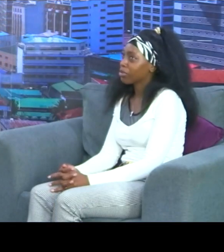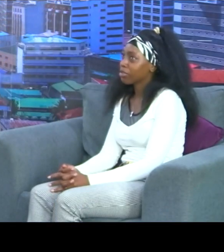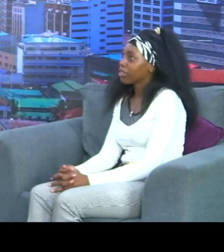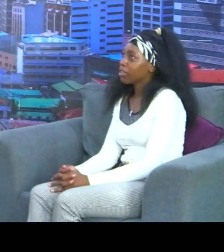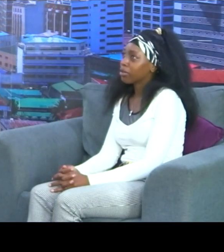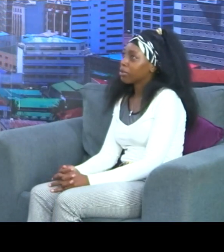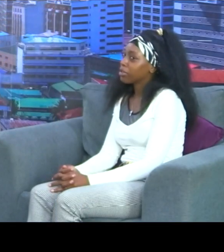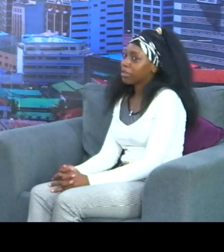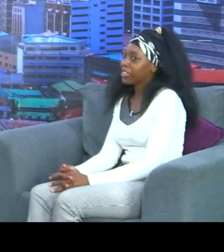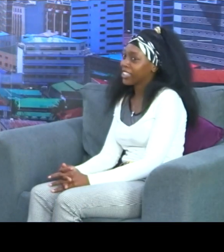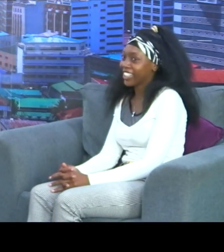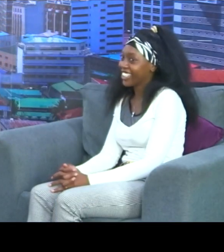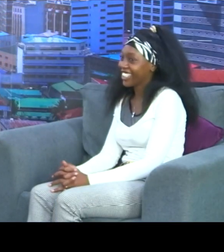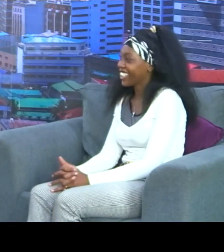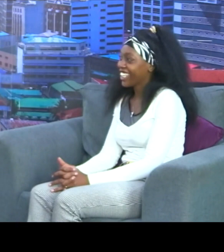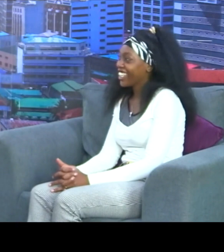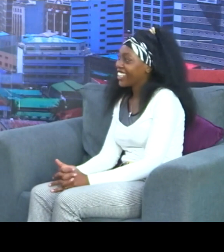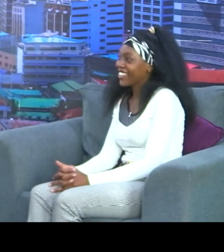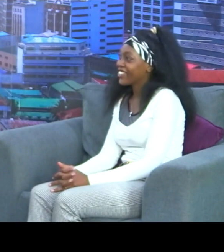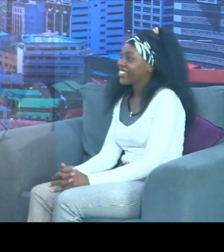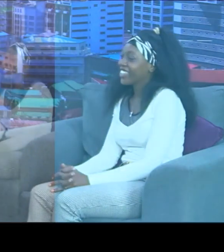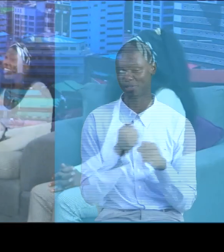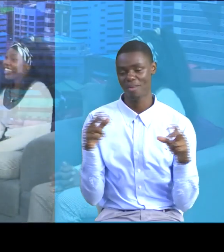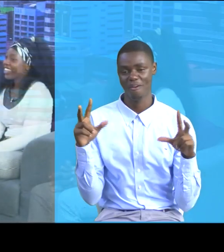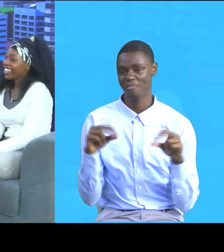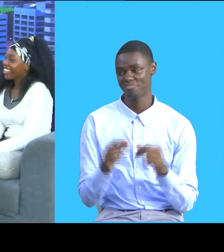no. Oh no. No.